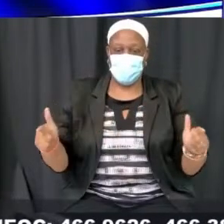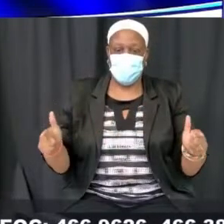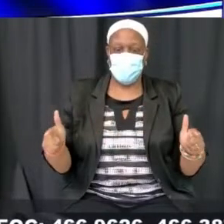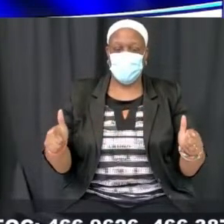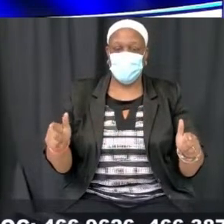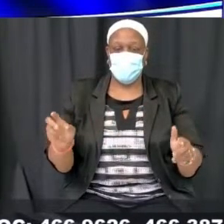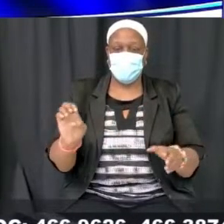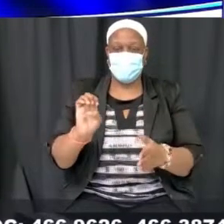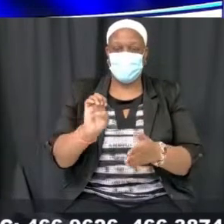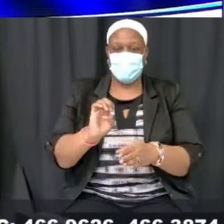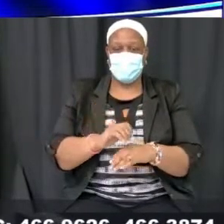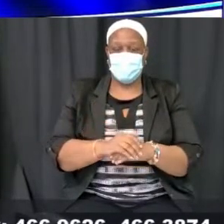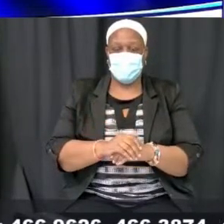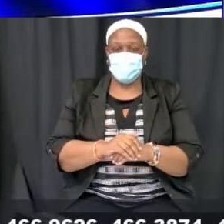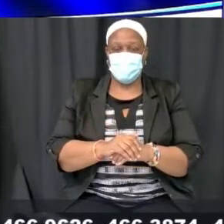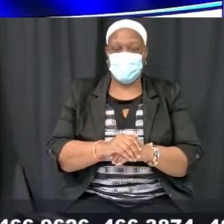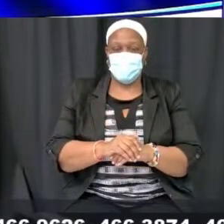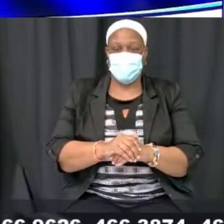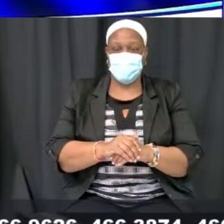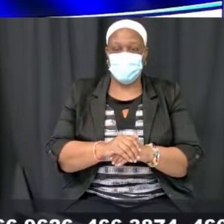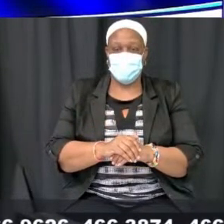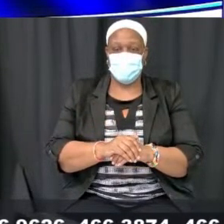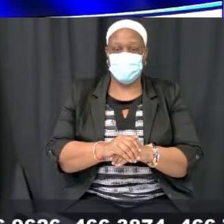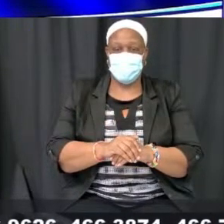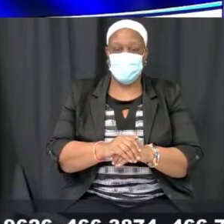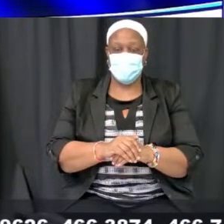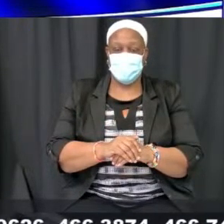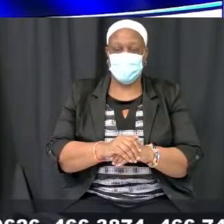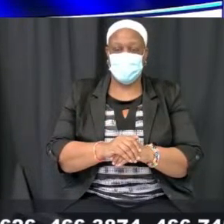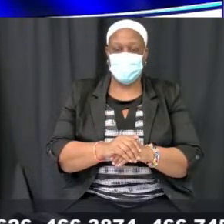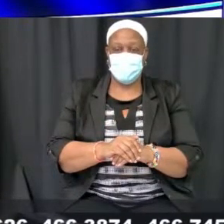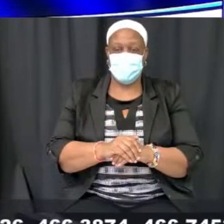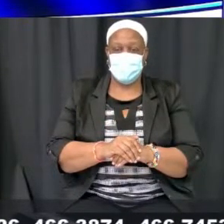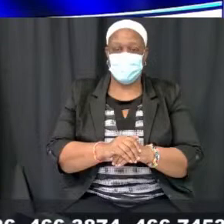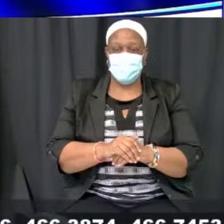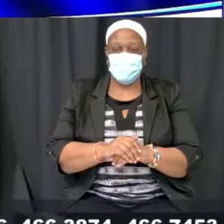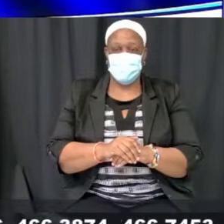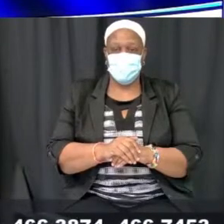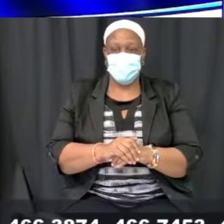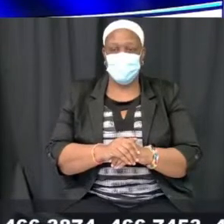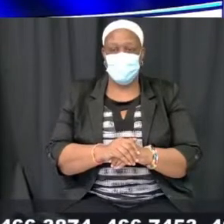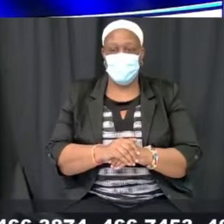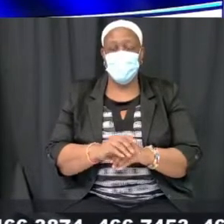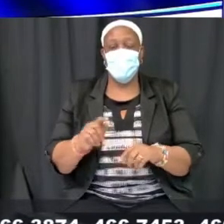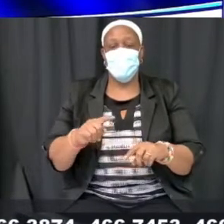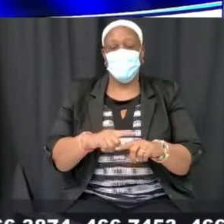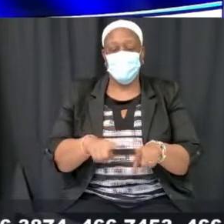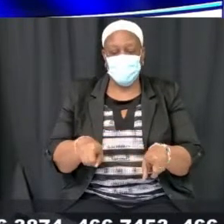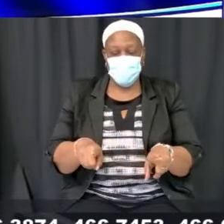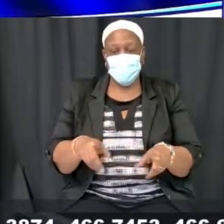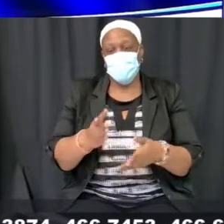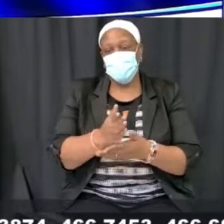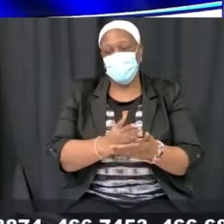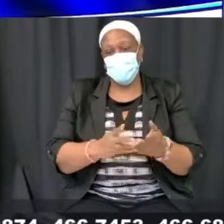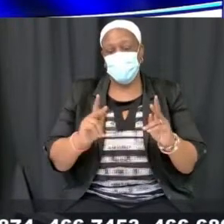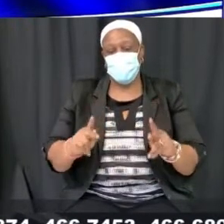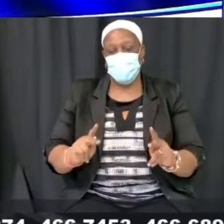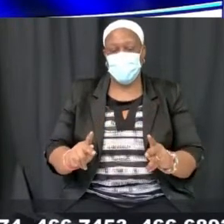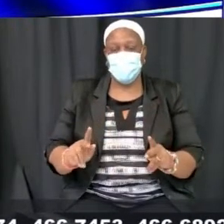speech, hence the engagement in an exercise of self-aggrandization.